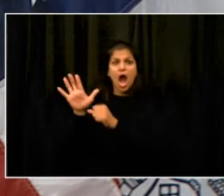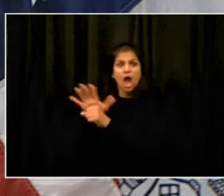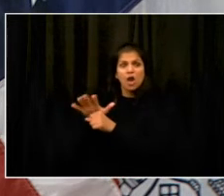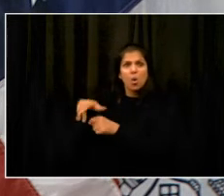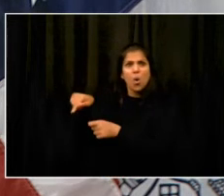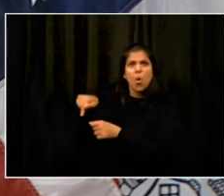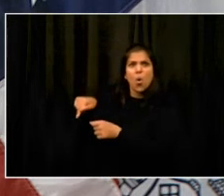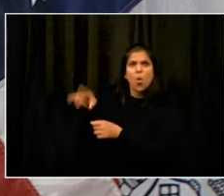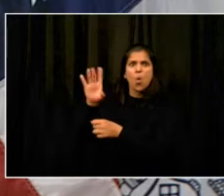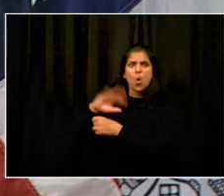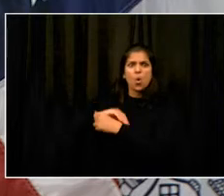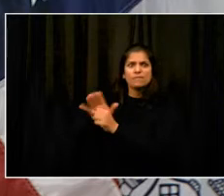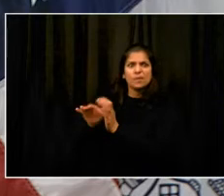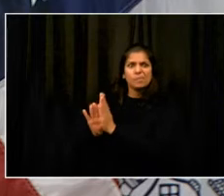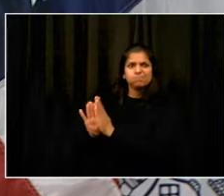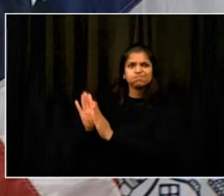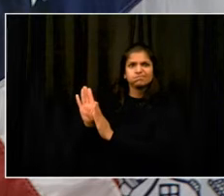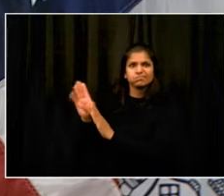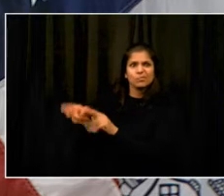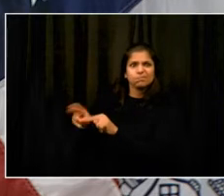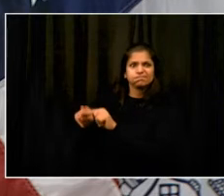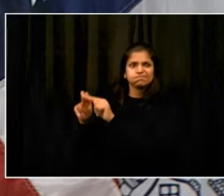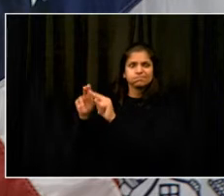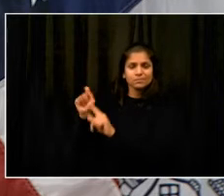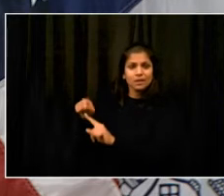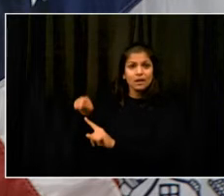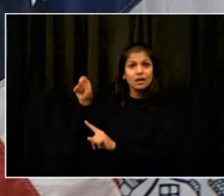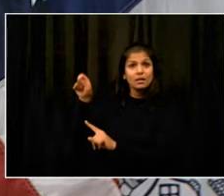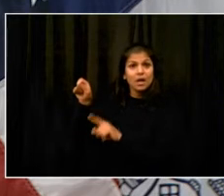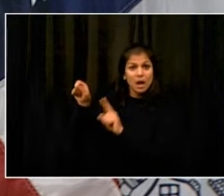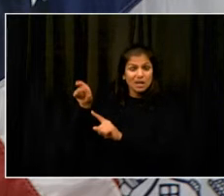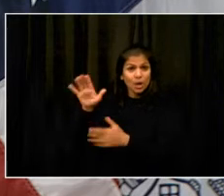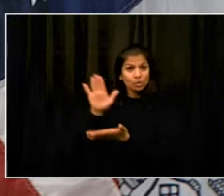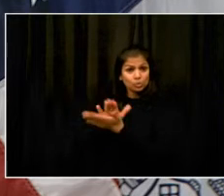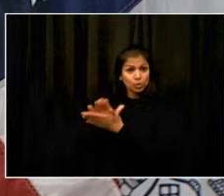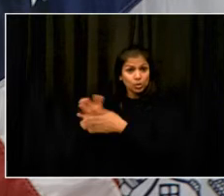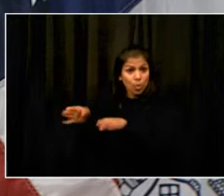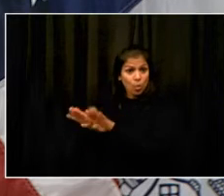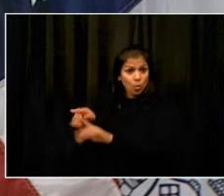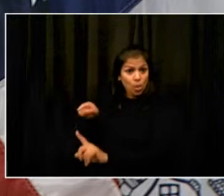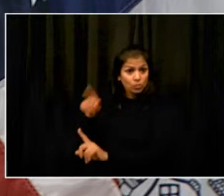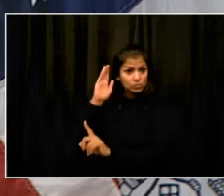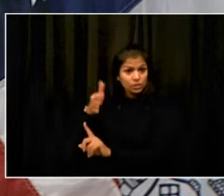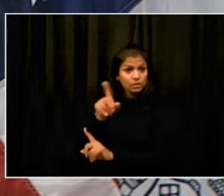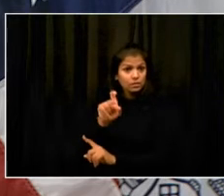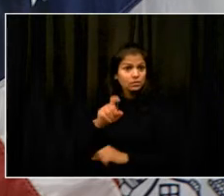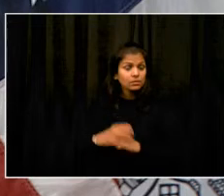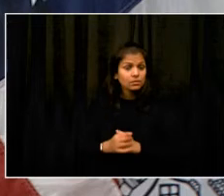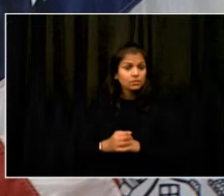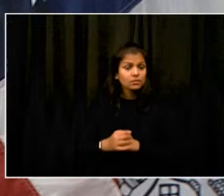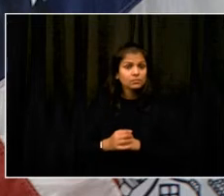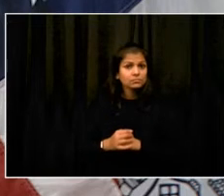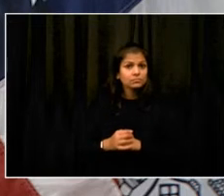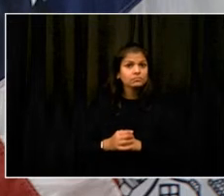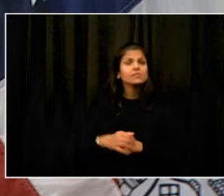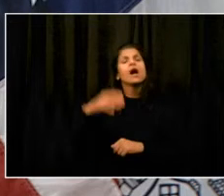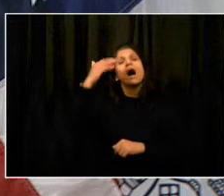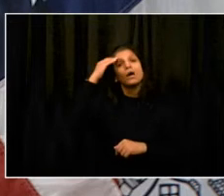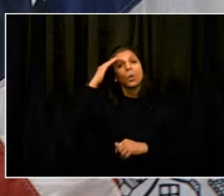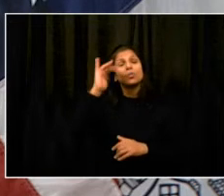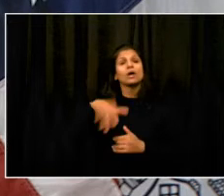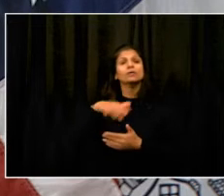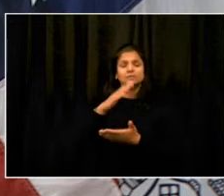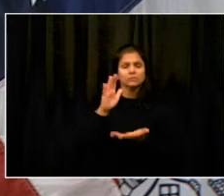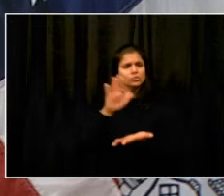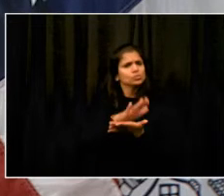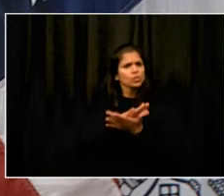appear safe now? When you have large percentages of the population, 6%,